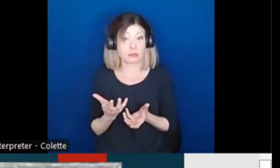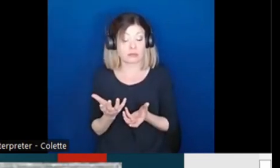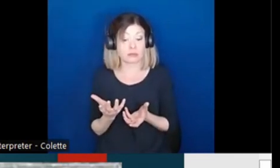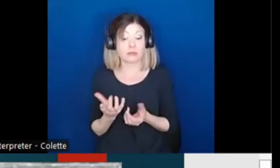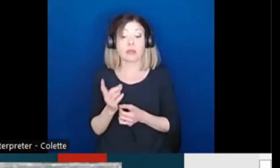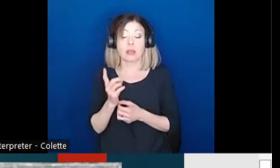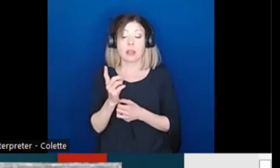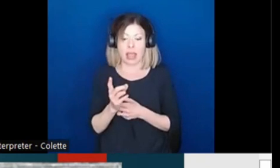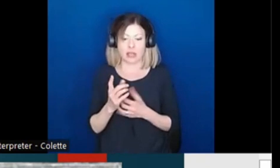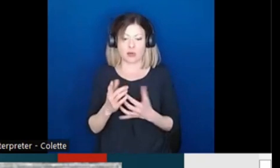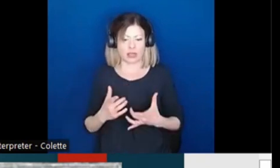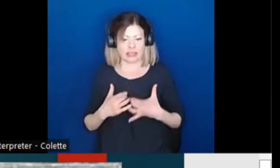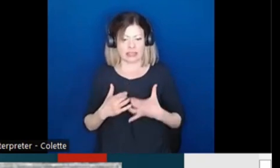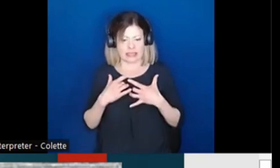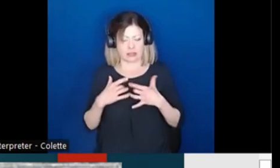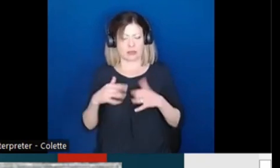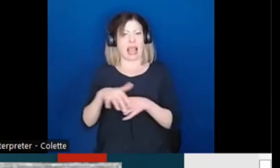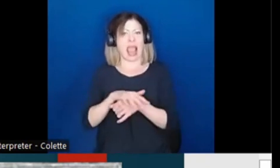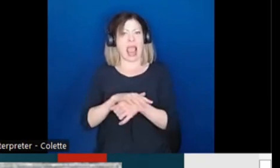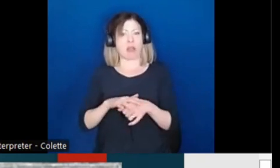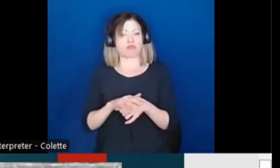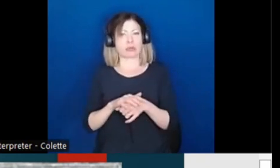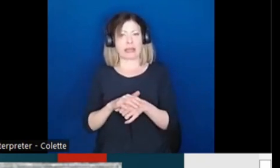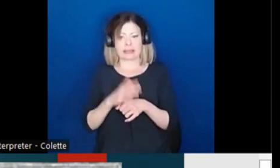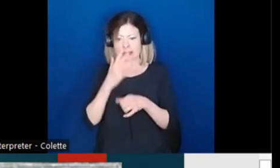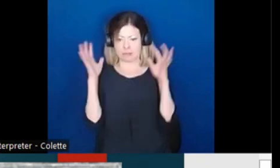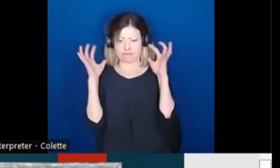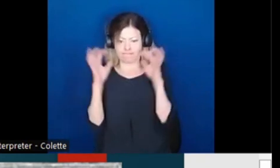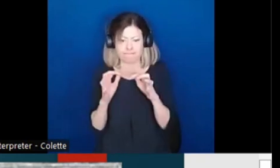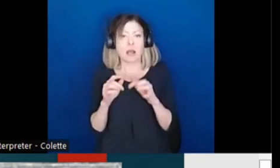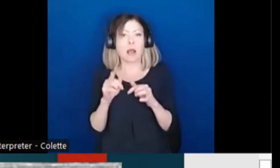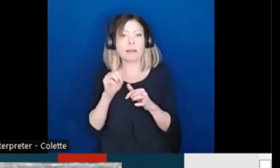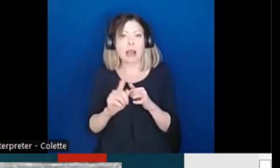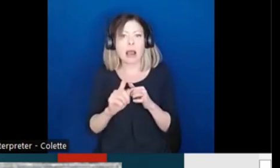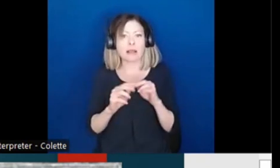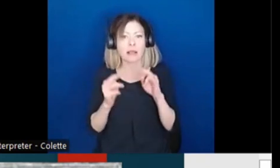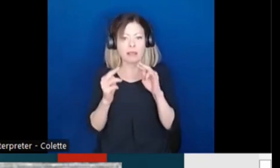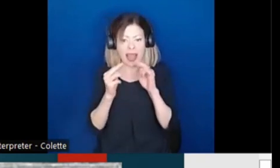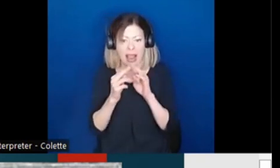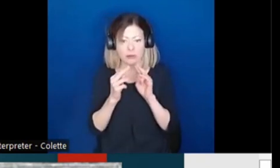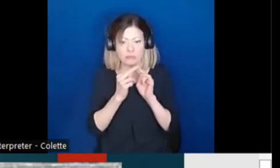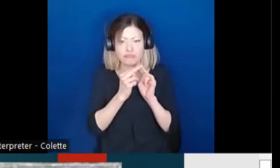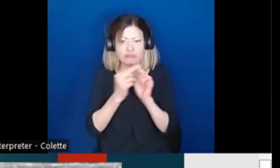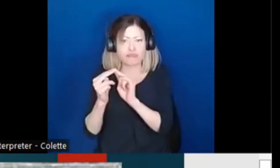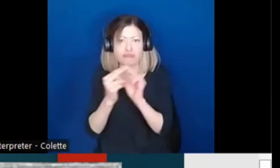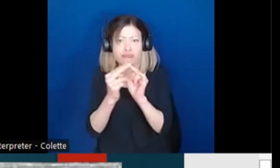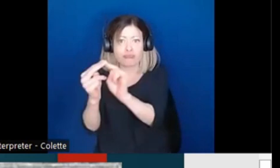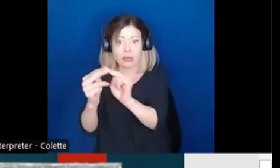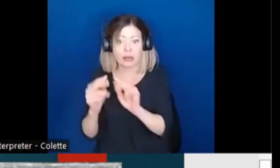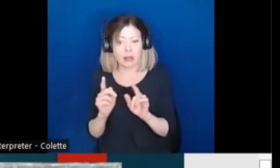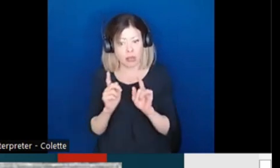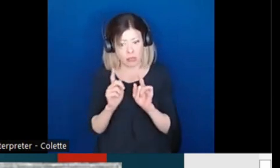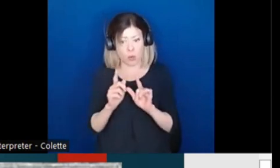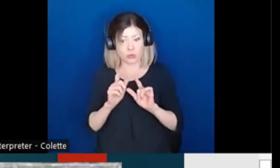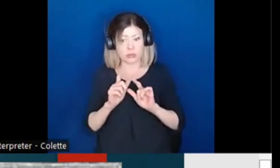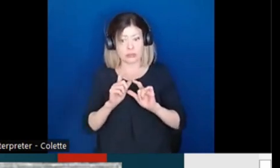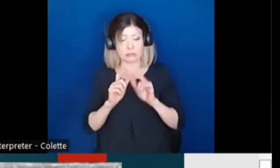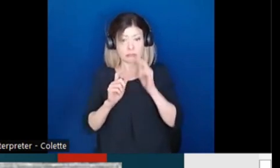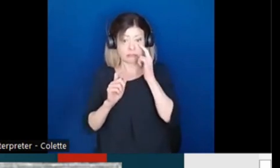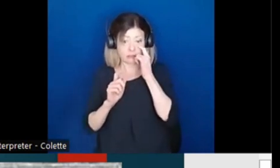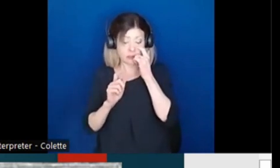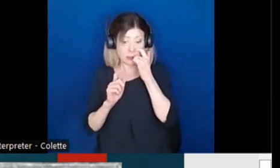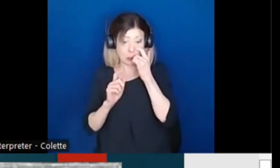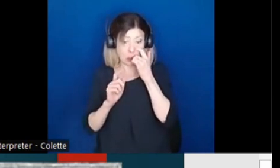very crowded kind of place. Those rows of houses and buildings you can see it still kind of describe